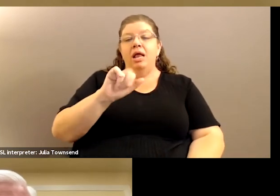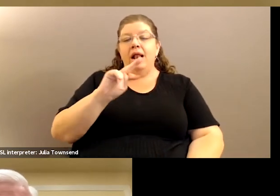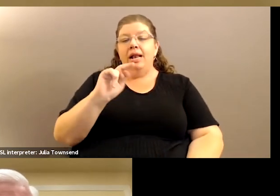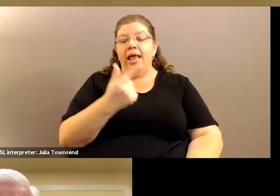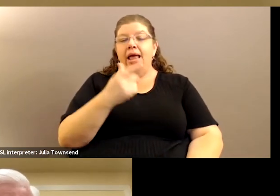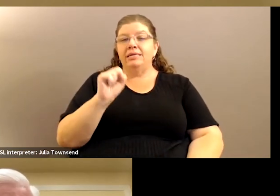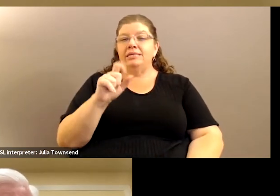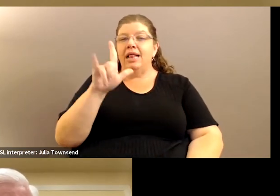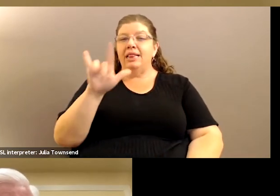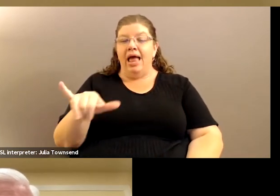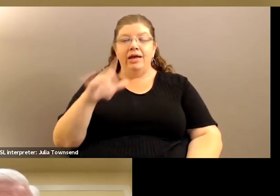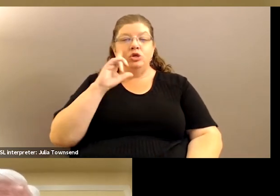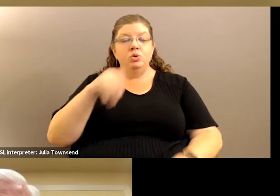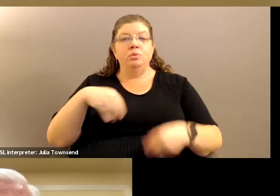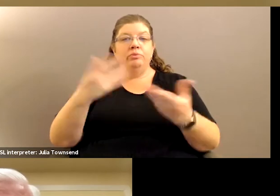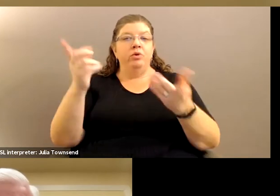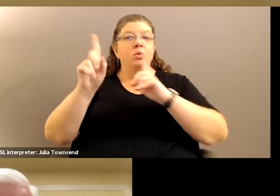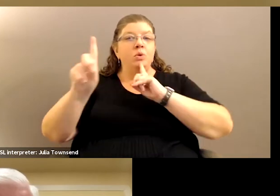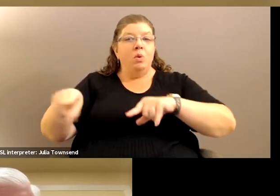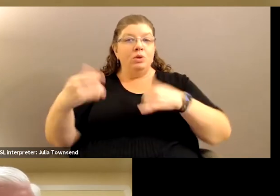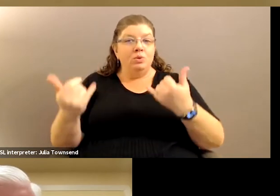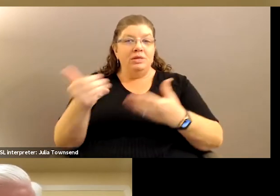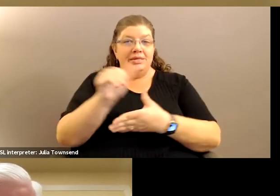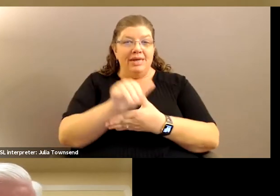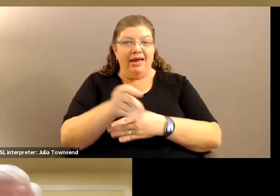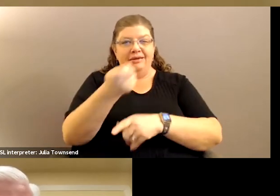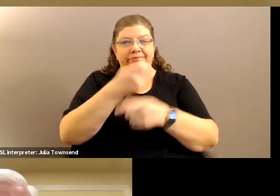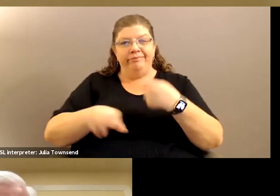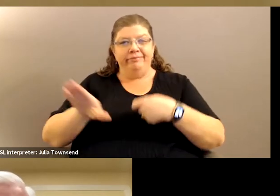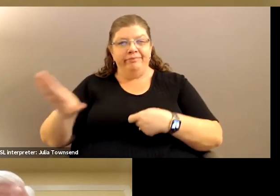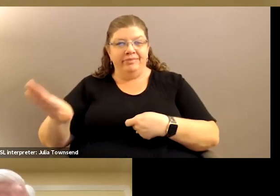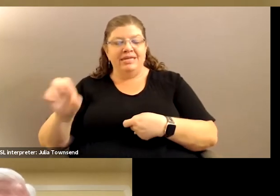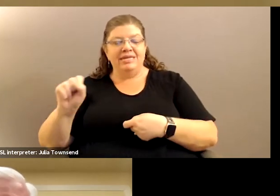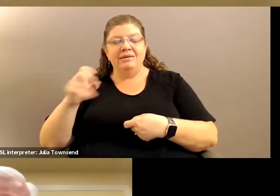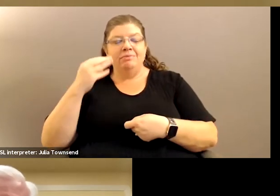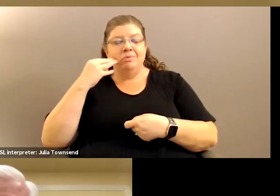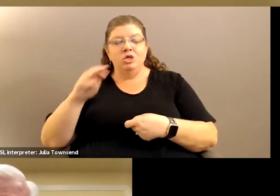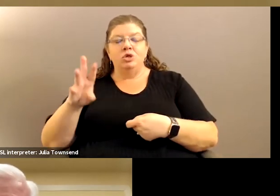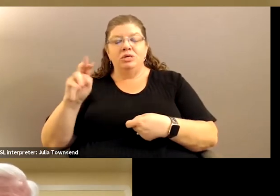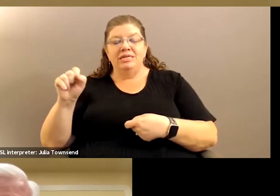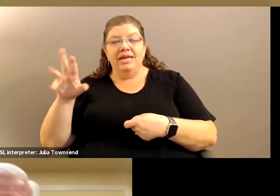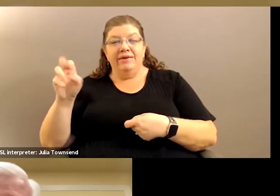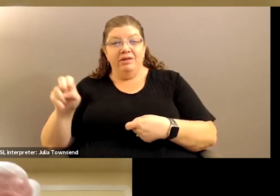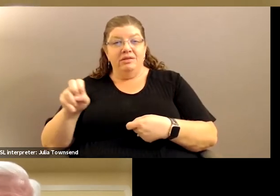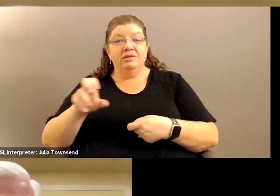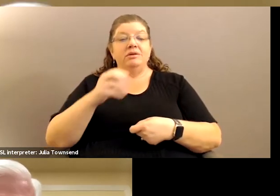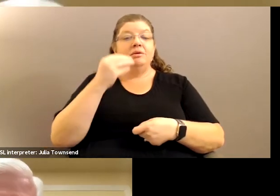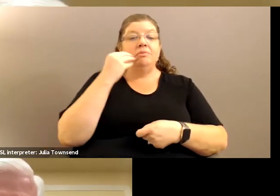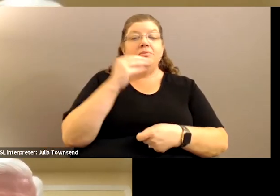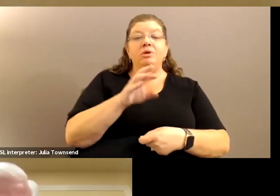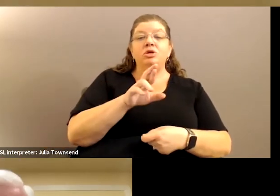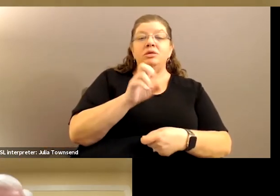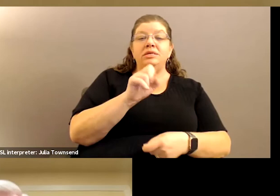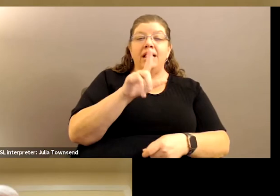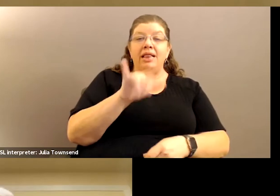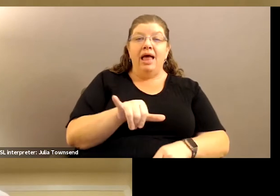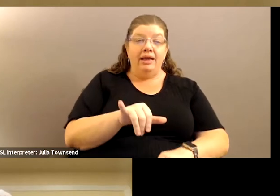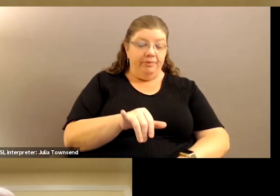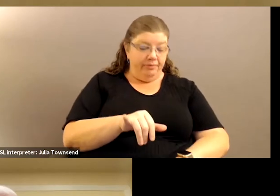is here tonight to present the report uh in mr steven's absence so if mr sly is available he can give